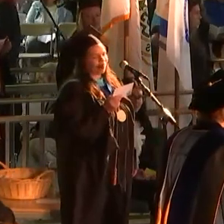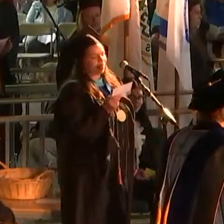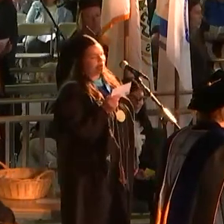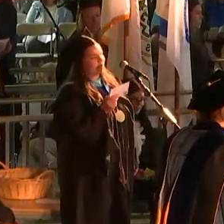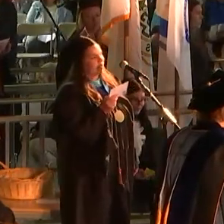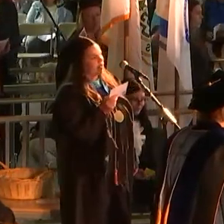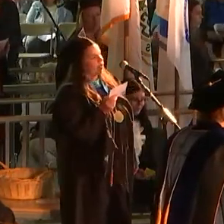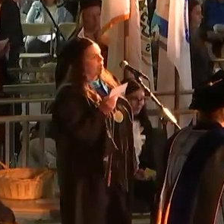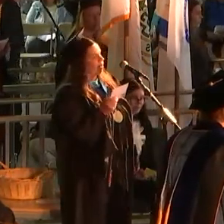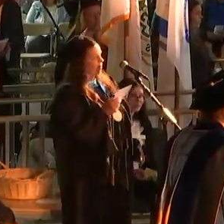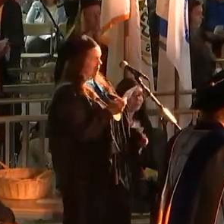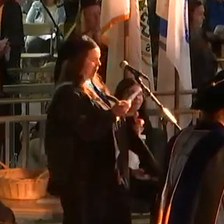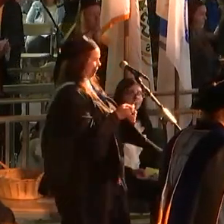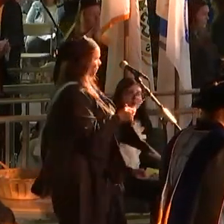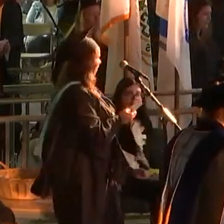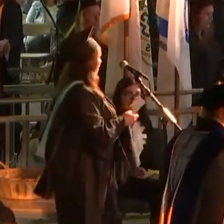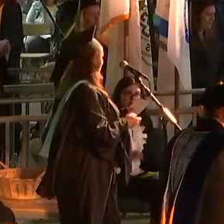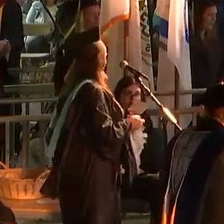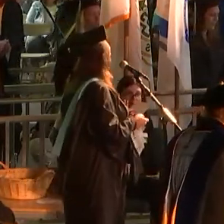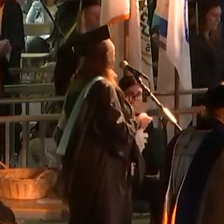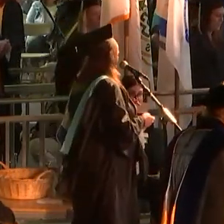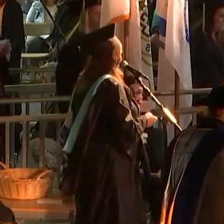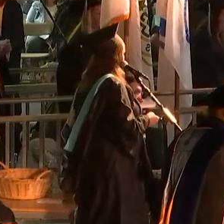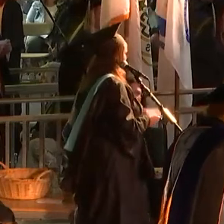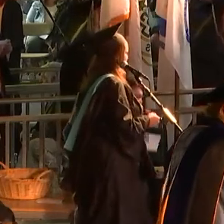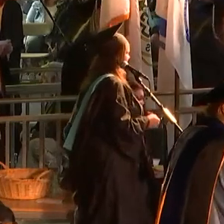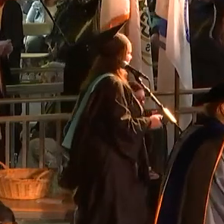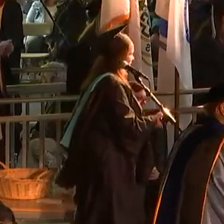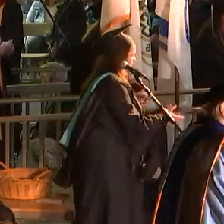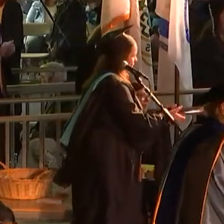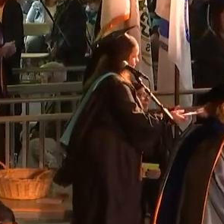Galif Alexia Roman.